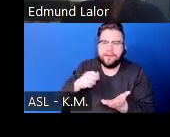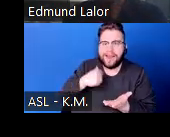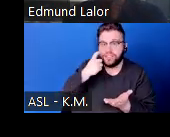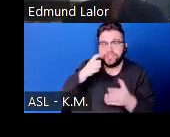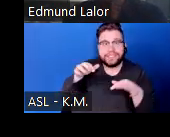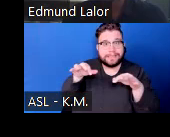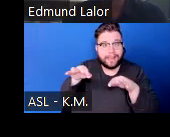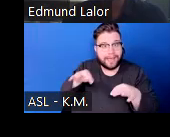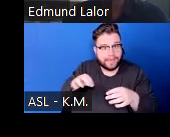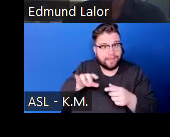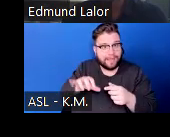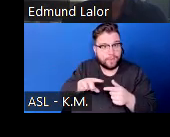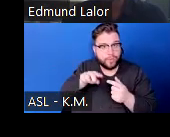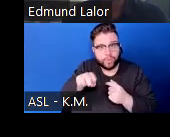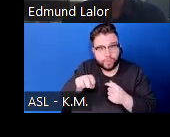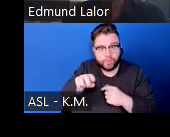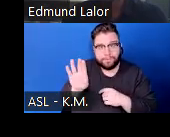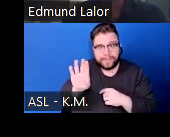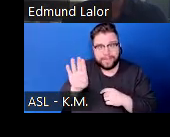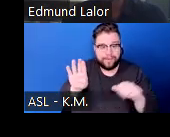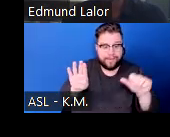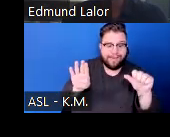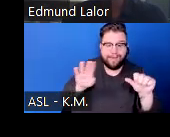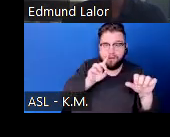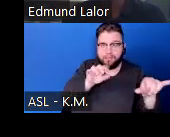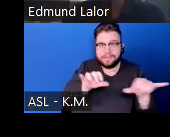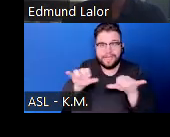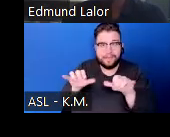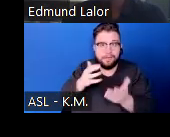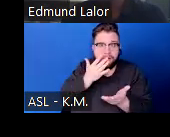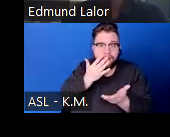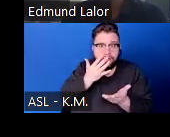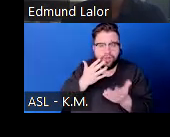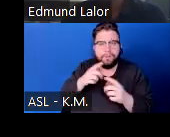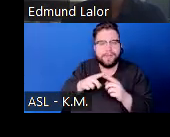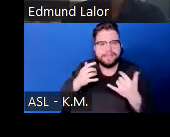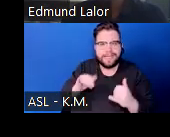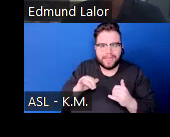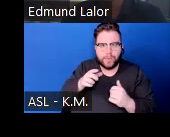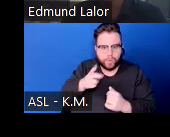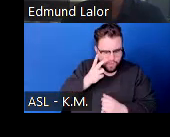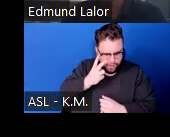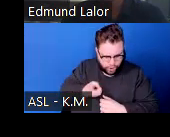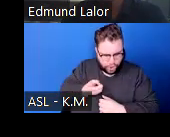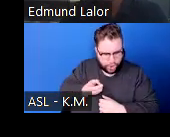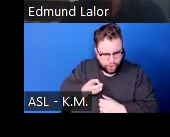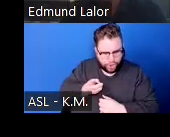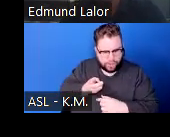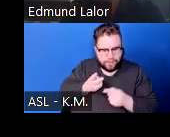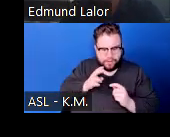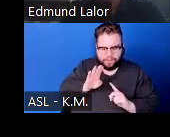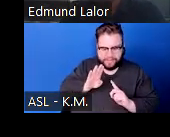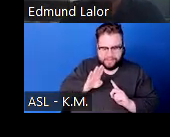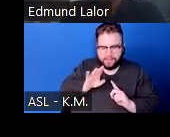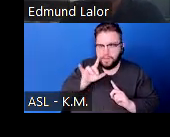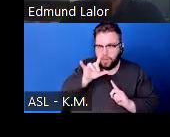actually going on, that the B square and the A square are in fact the same color, you still can't help but see B as